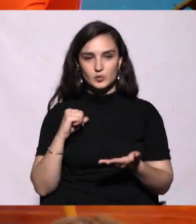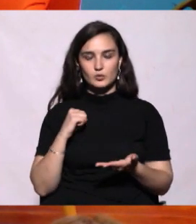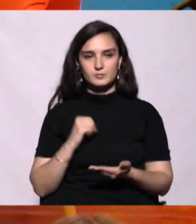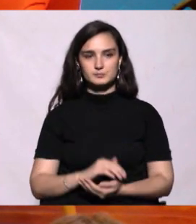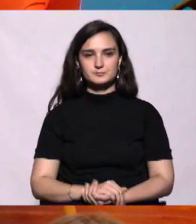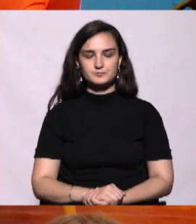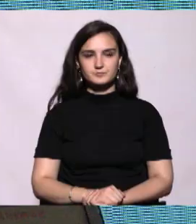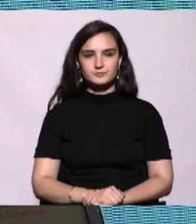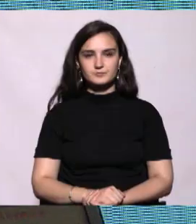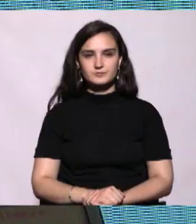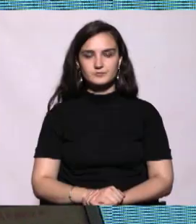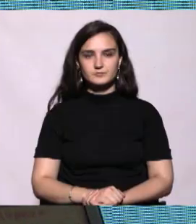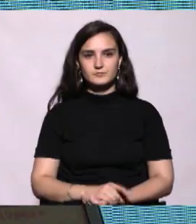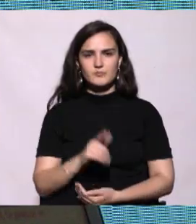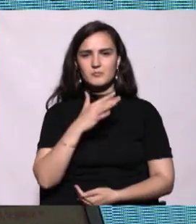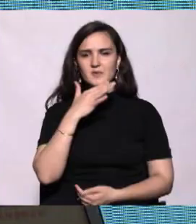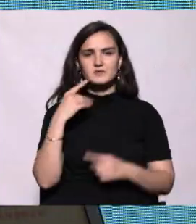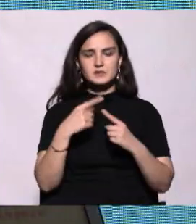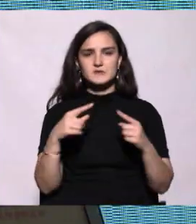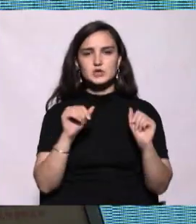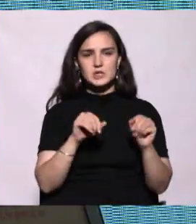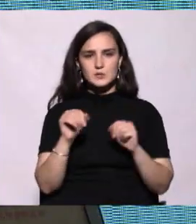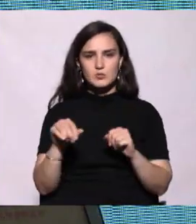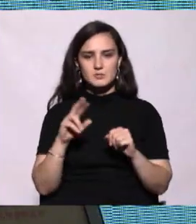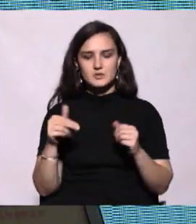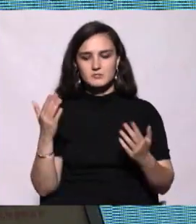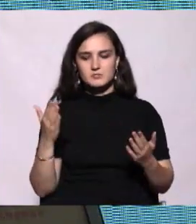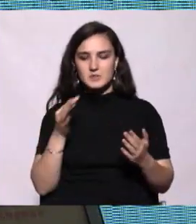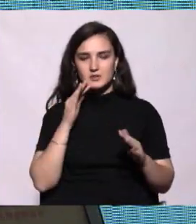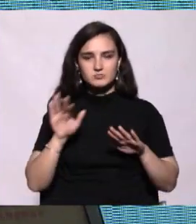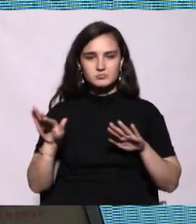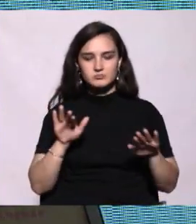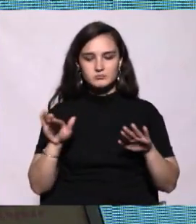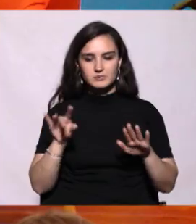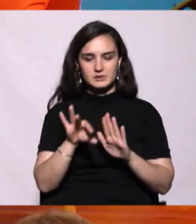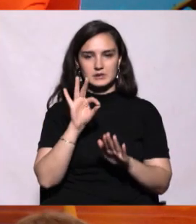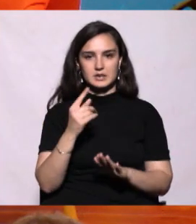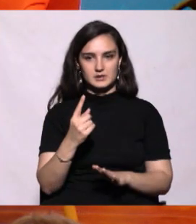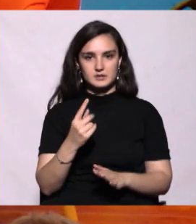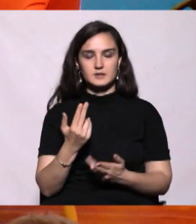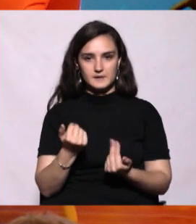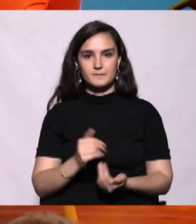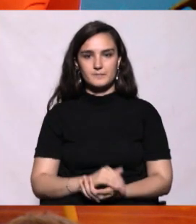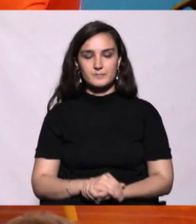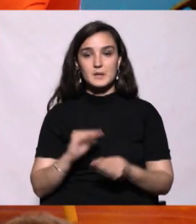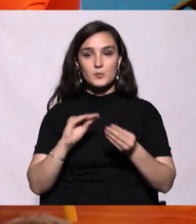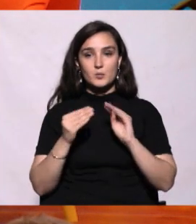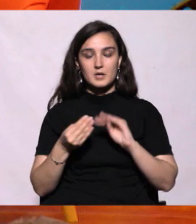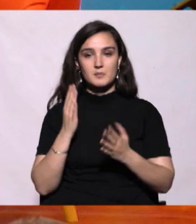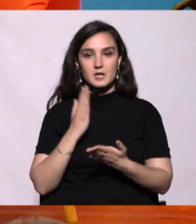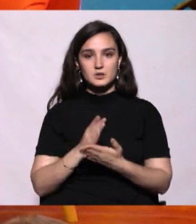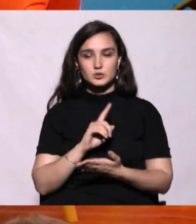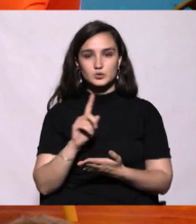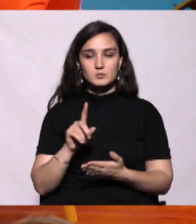that he considered many possibilities and dismissed them one by one. Yes, and the problem is